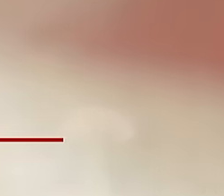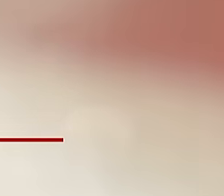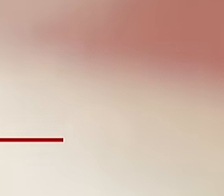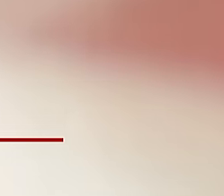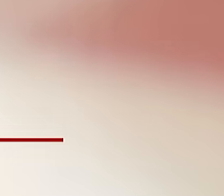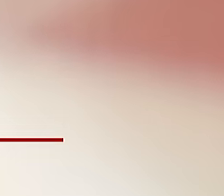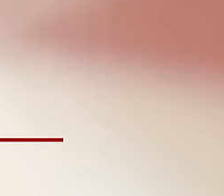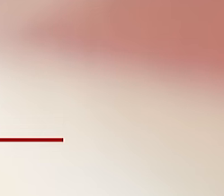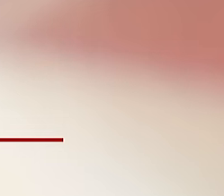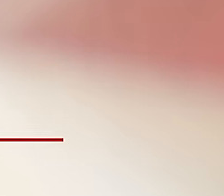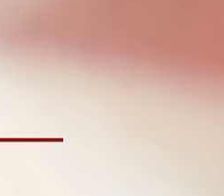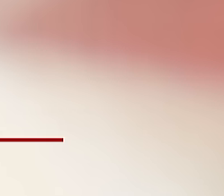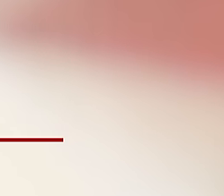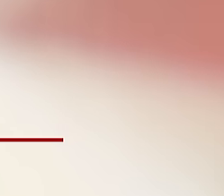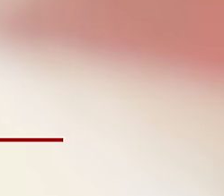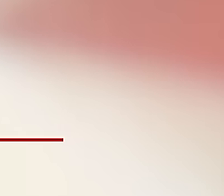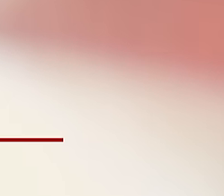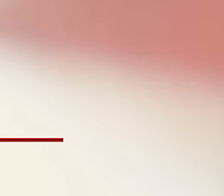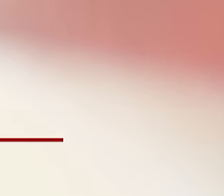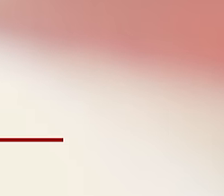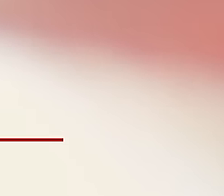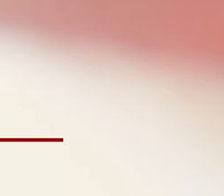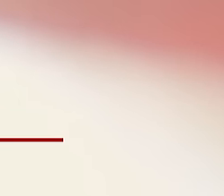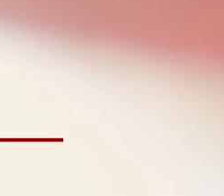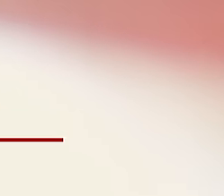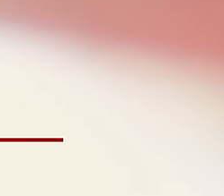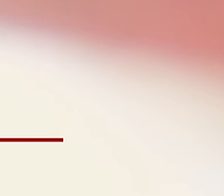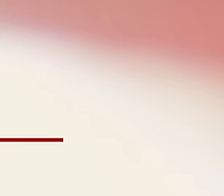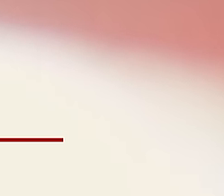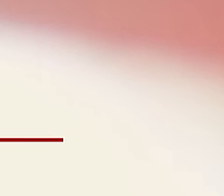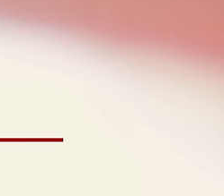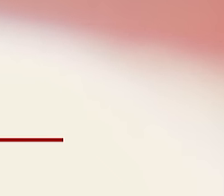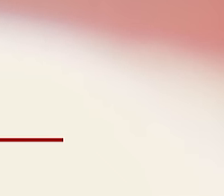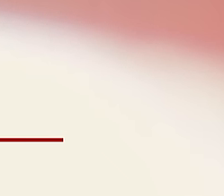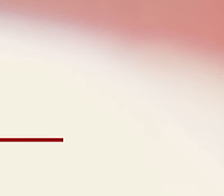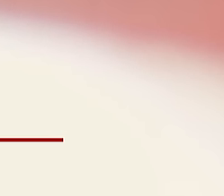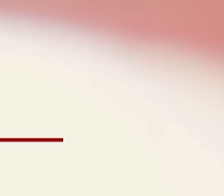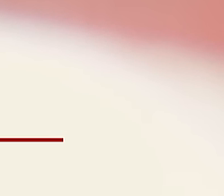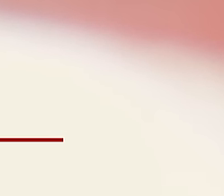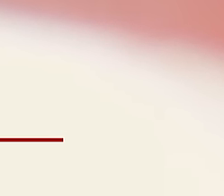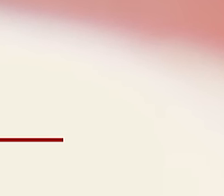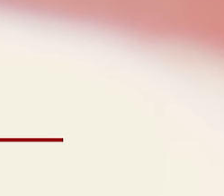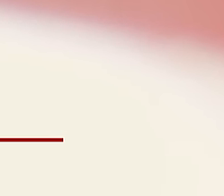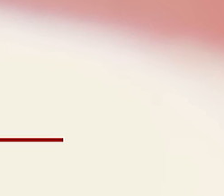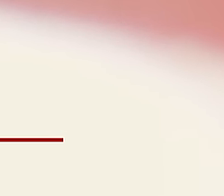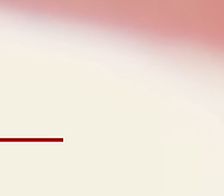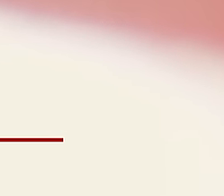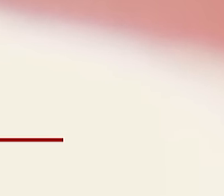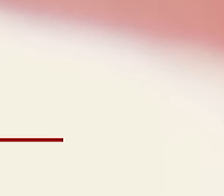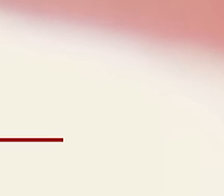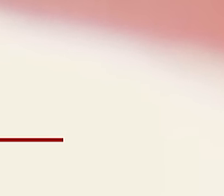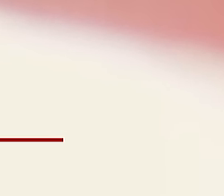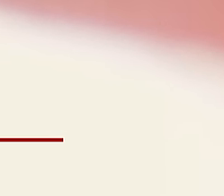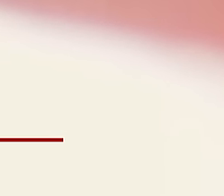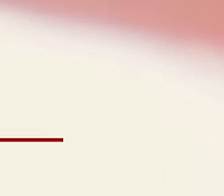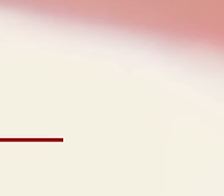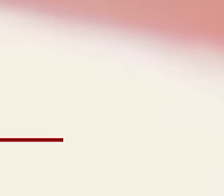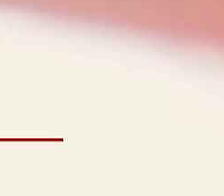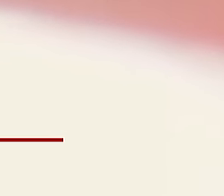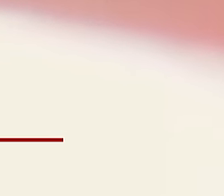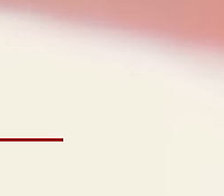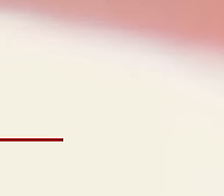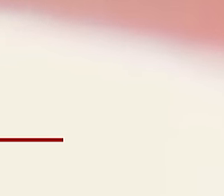hallelujah as soon as I lie down I feel peace fully as